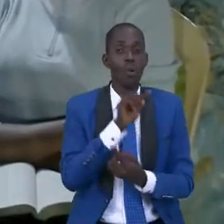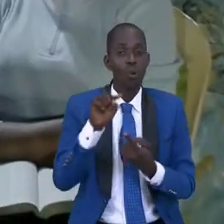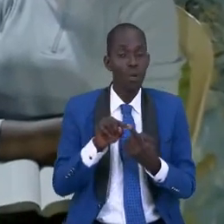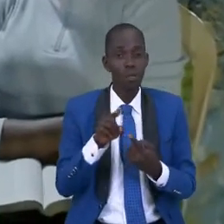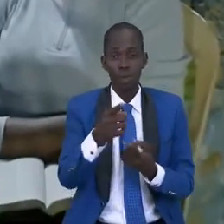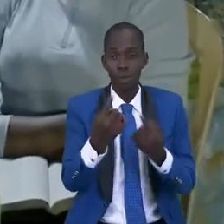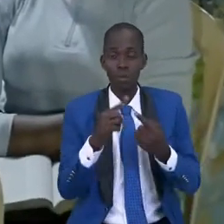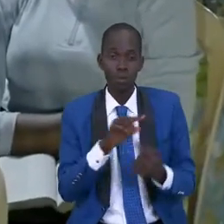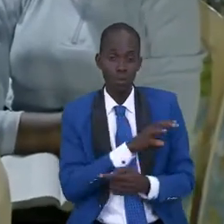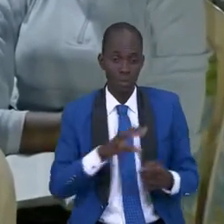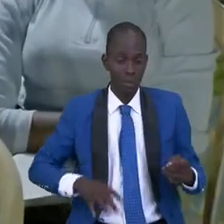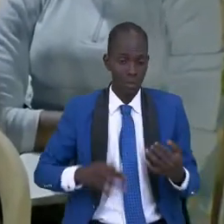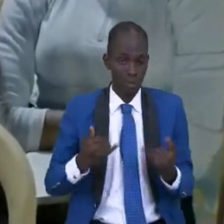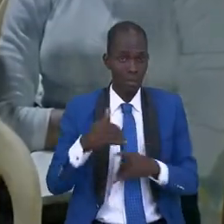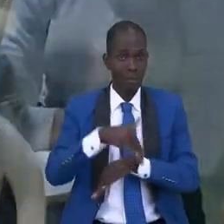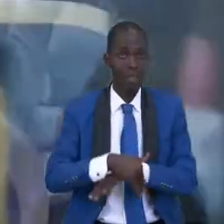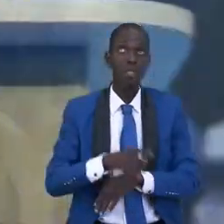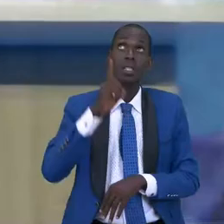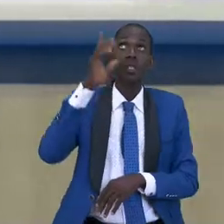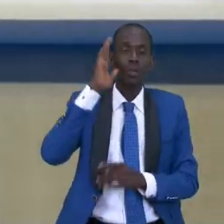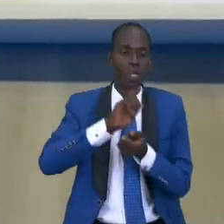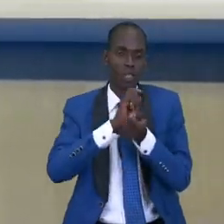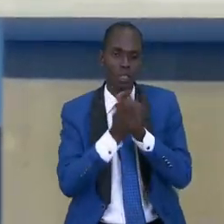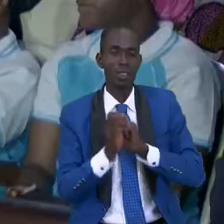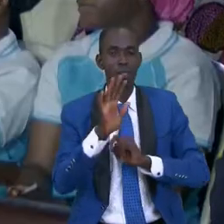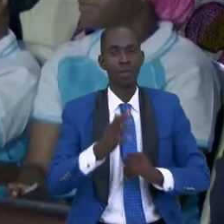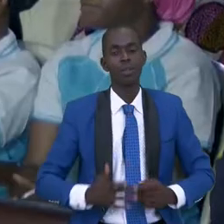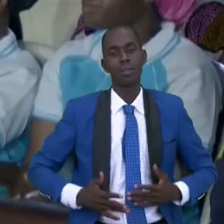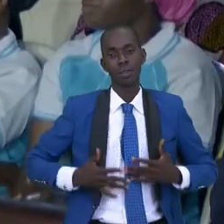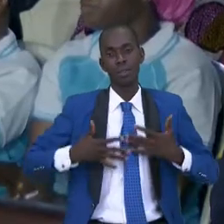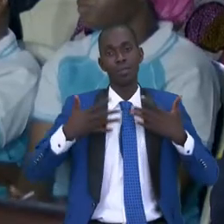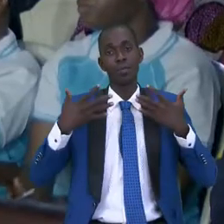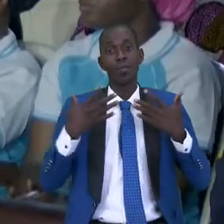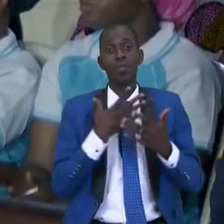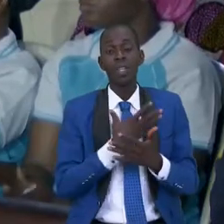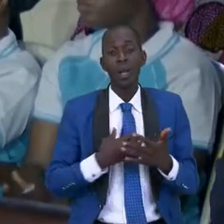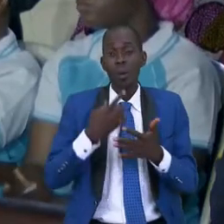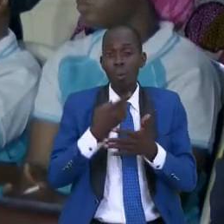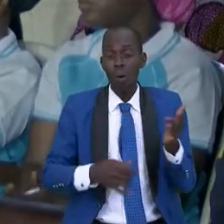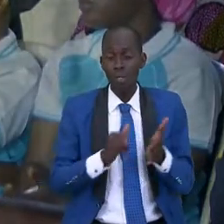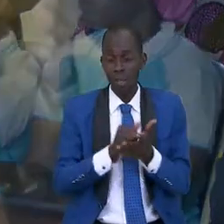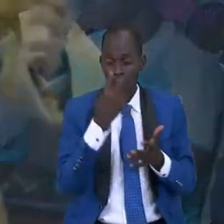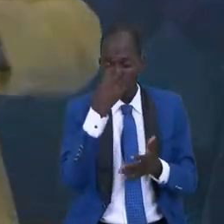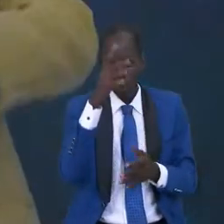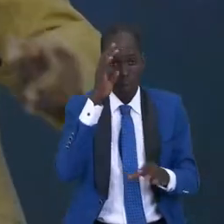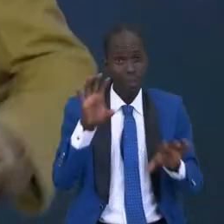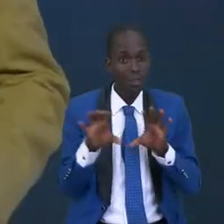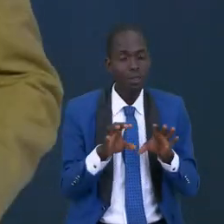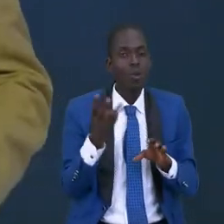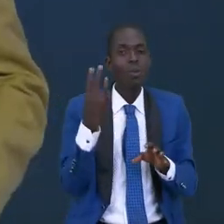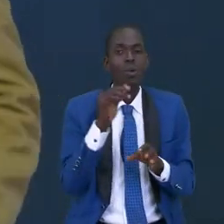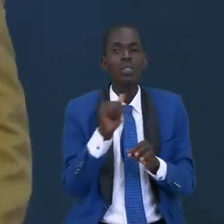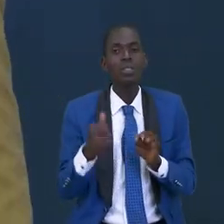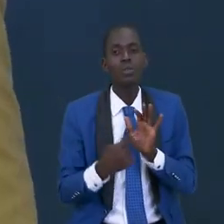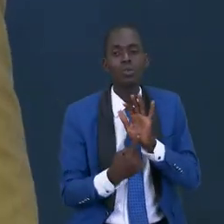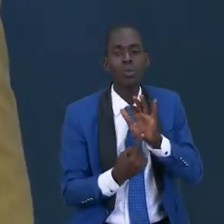Christ tonight, it will change your life. And what he did was a form of repentance, turning